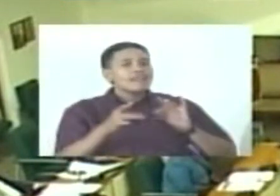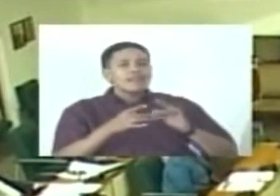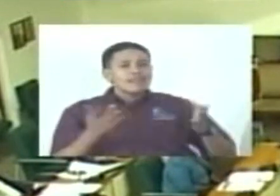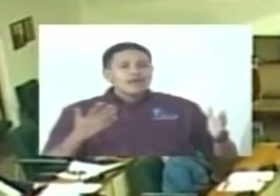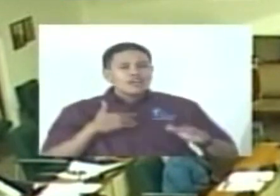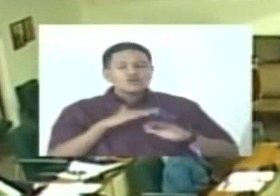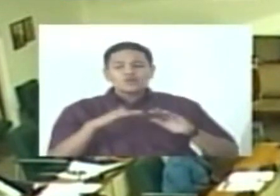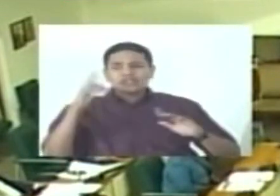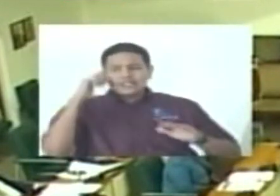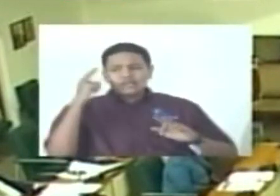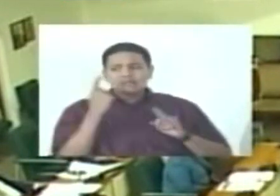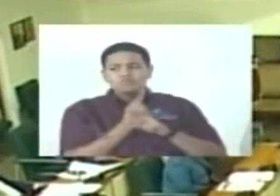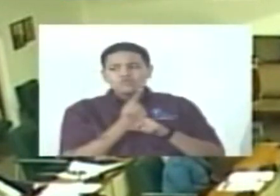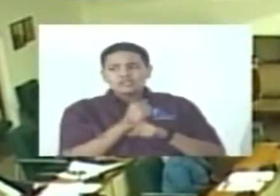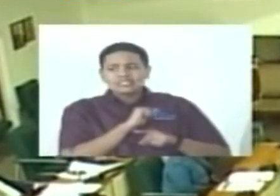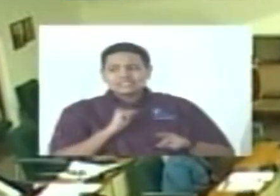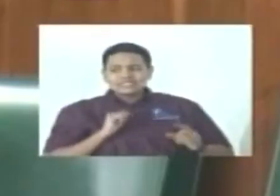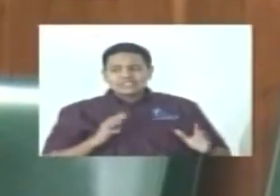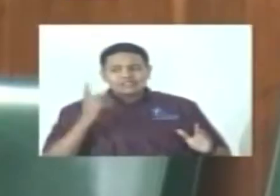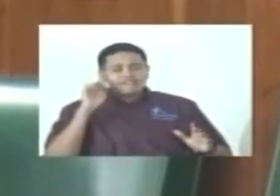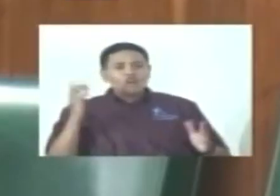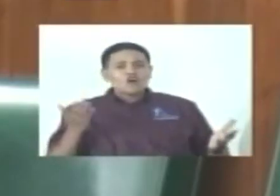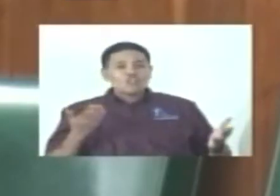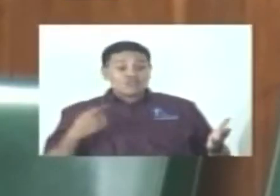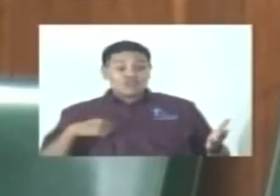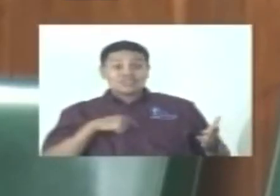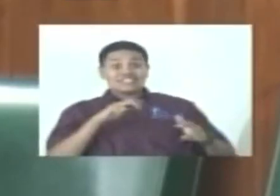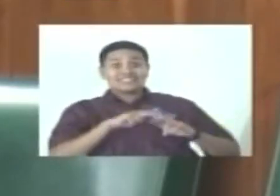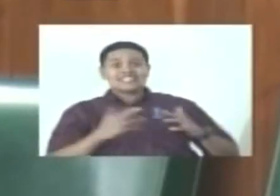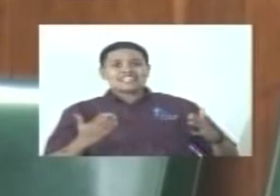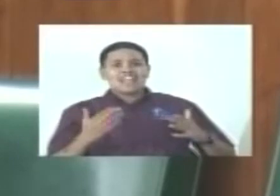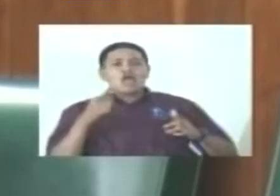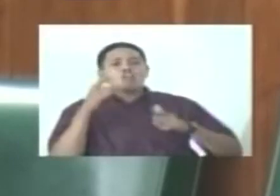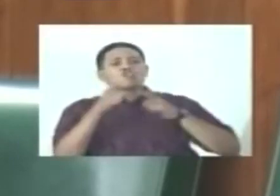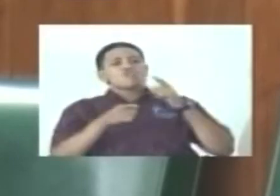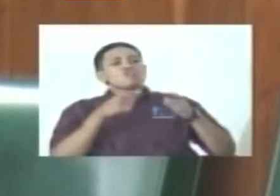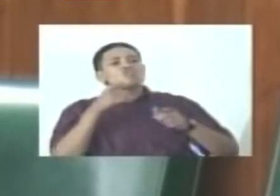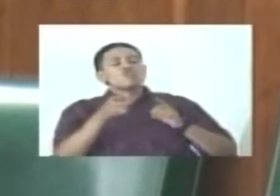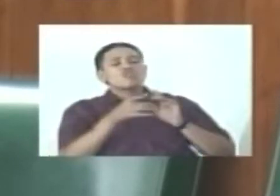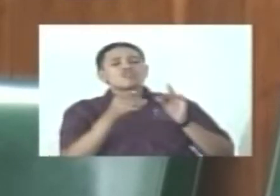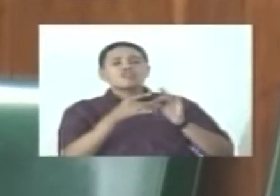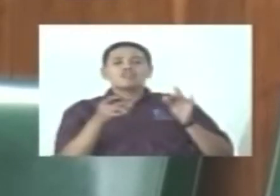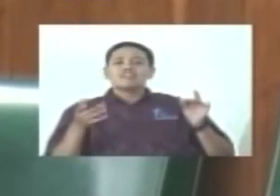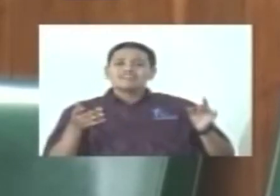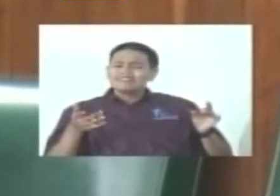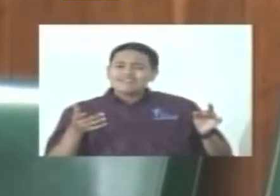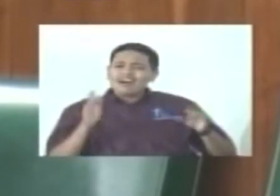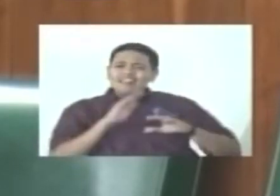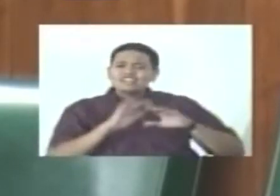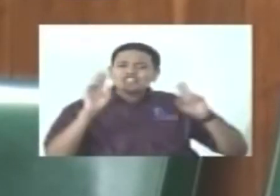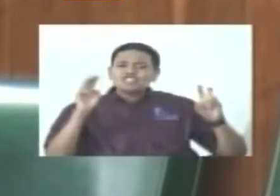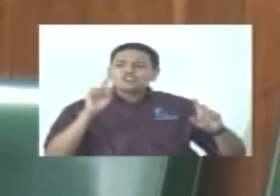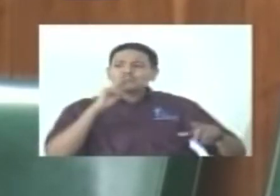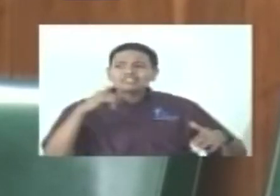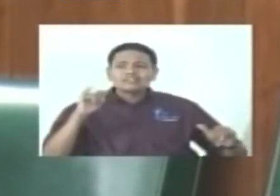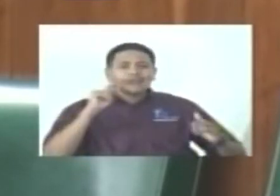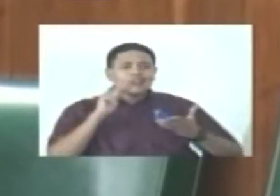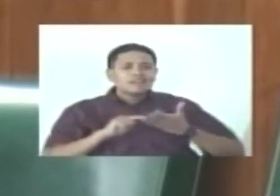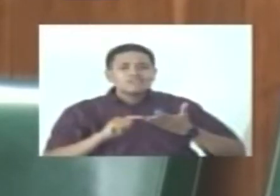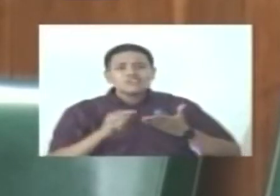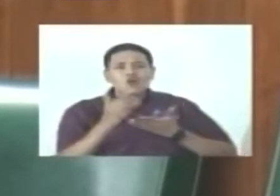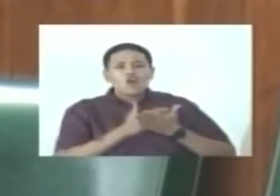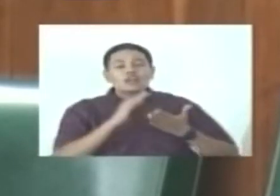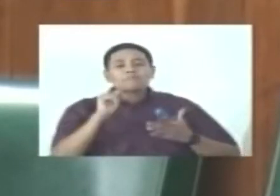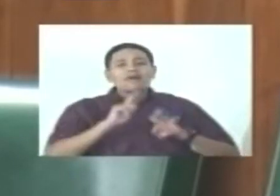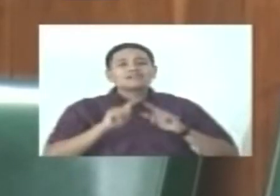don't think it's appropriate as senators for us to sit here and make these pronouncements and commentary on matters that are under investigation by